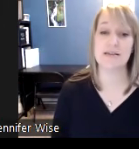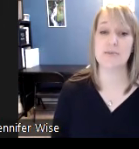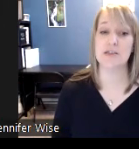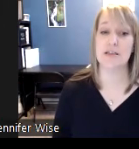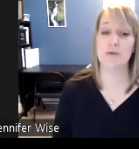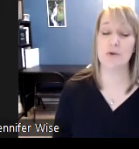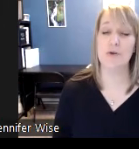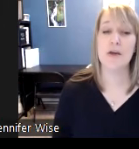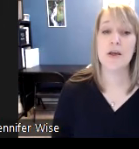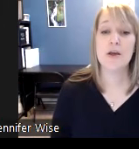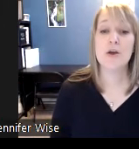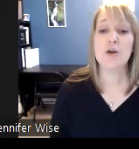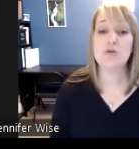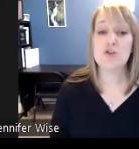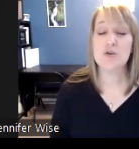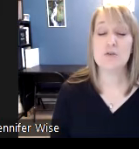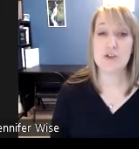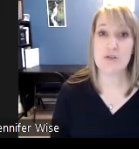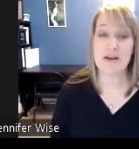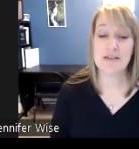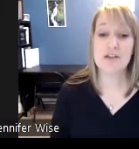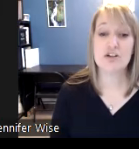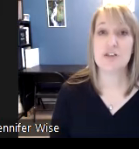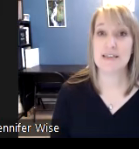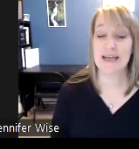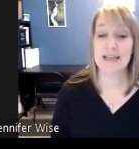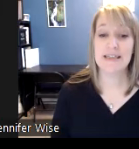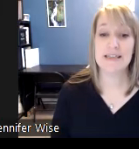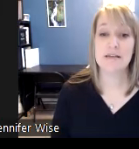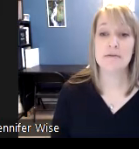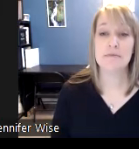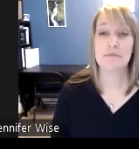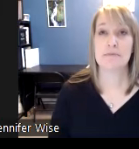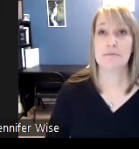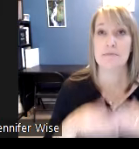is the exception to that rule. You do for 2000, you just sign it